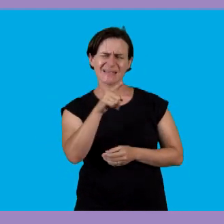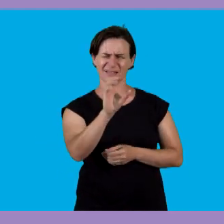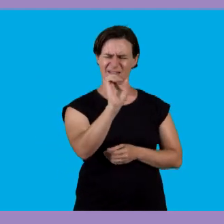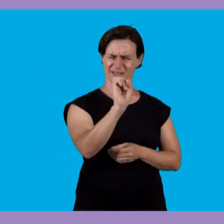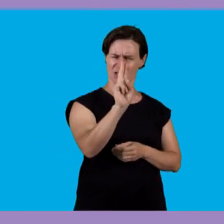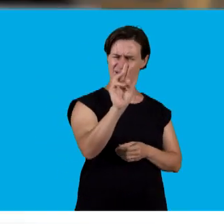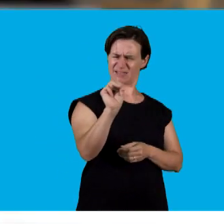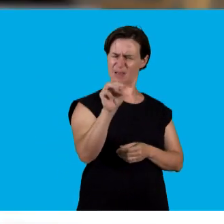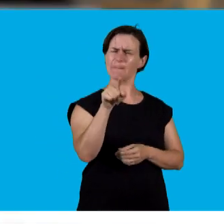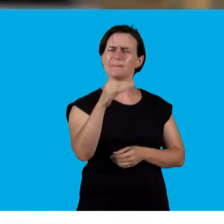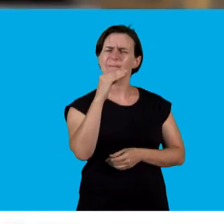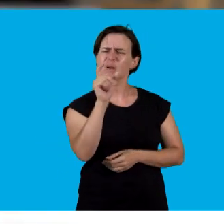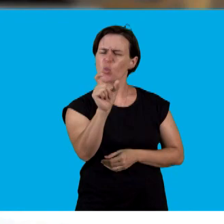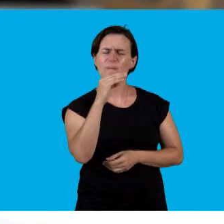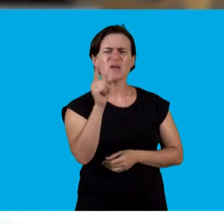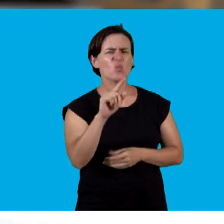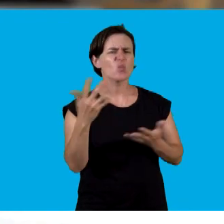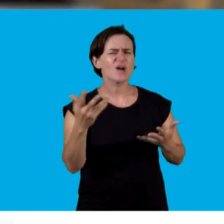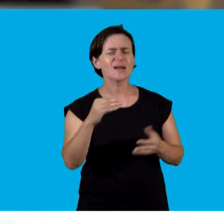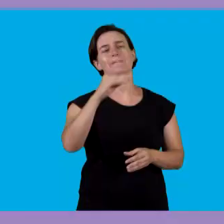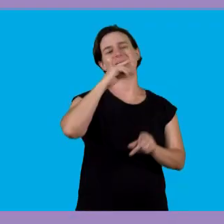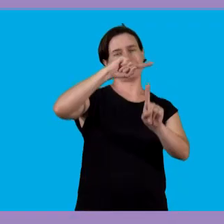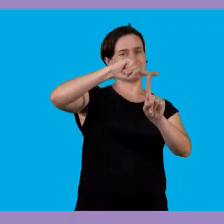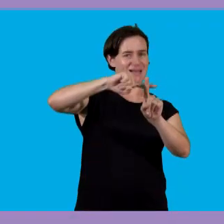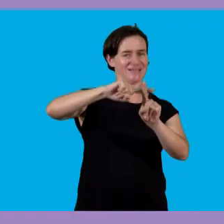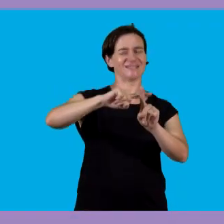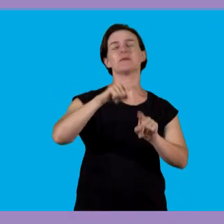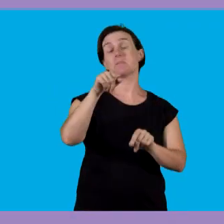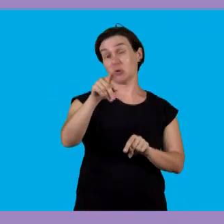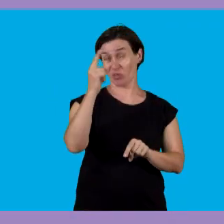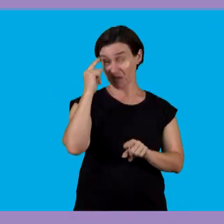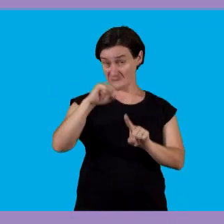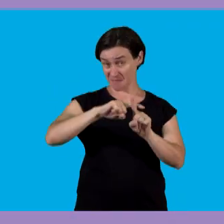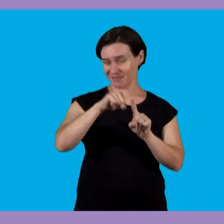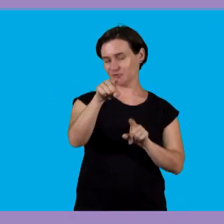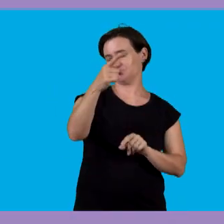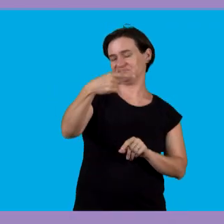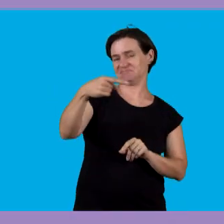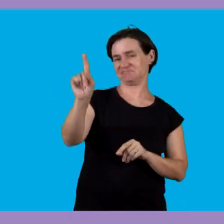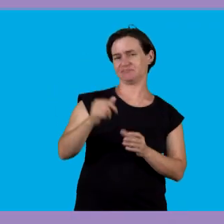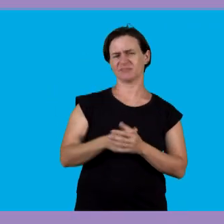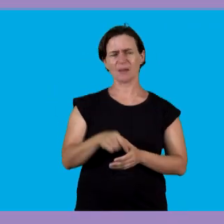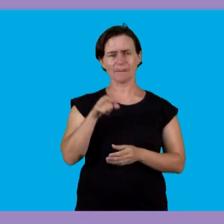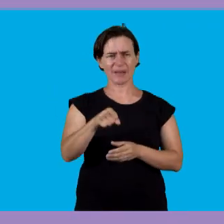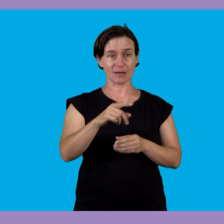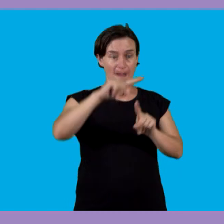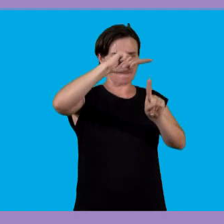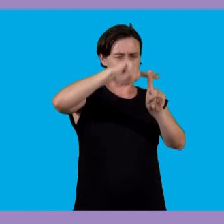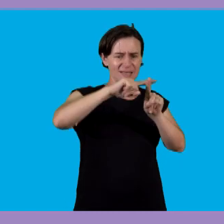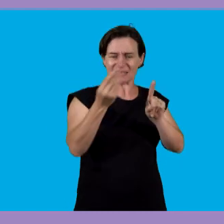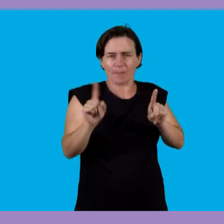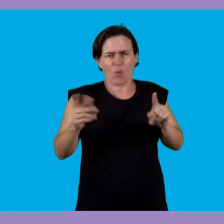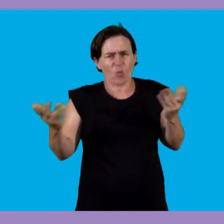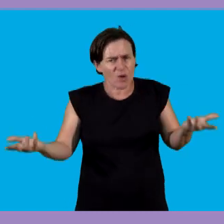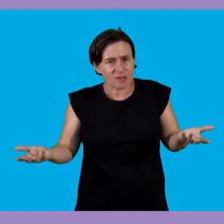if the statement says the sum? Well, if you are thinking of a plus, then you are correct. But what are we going to be adding here?